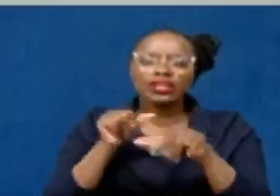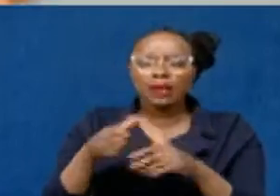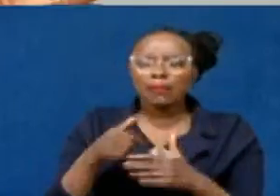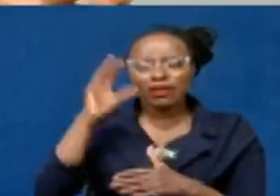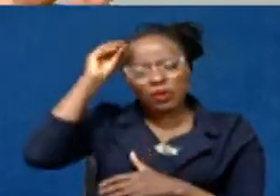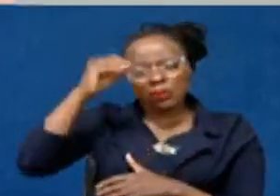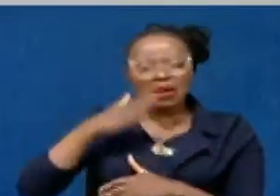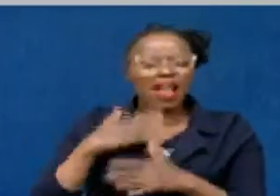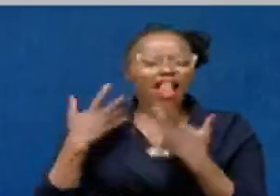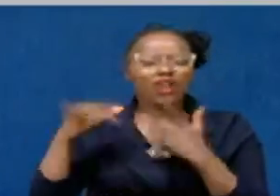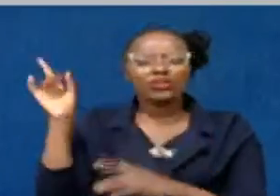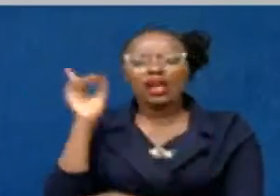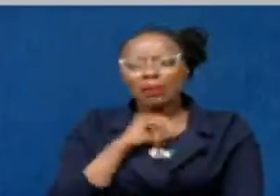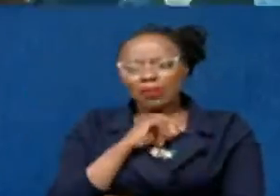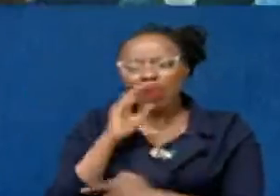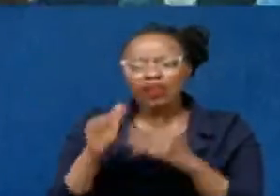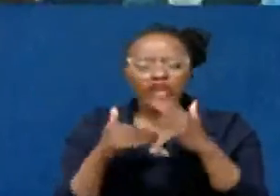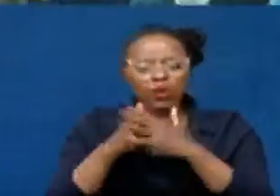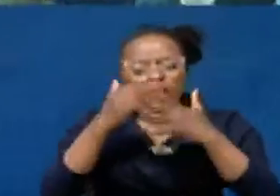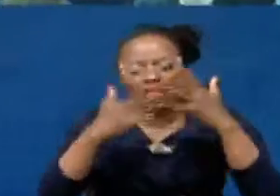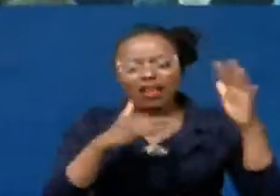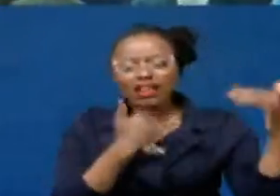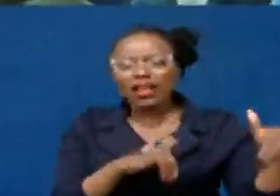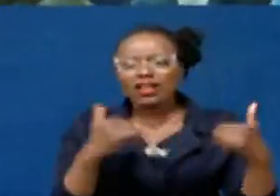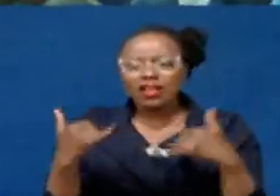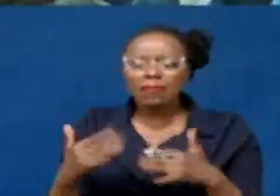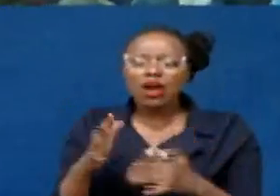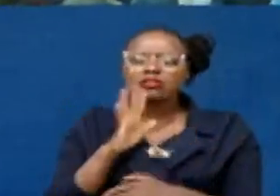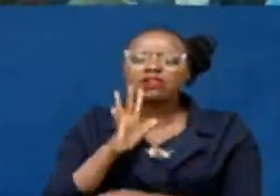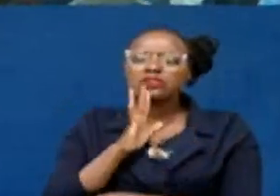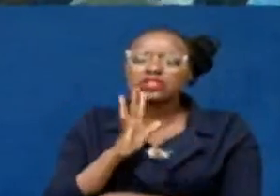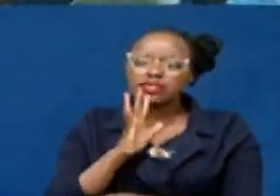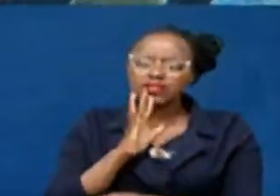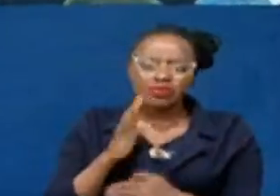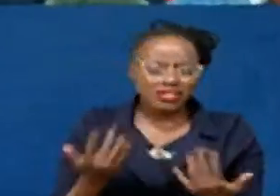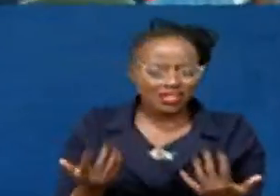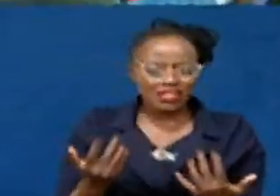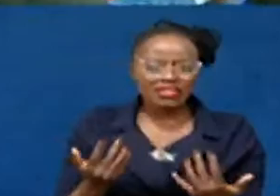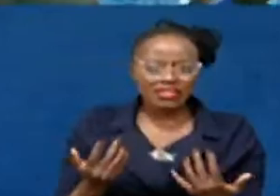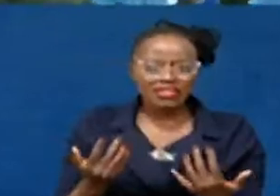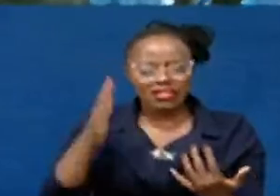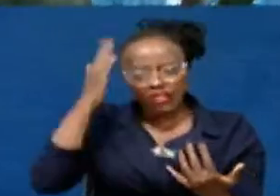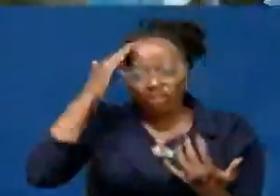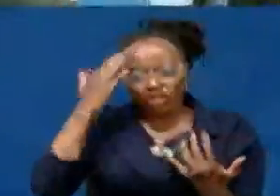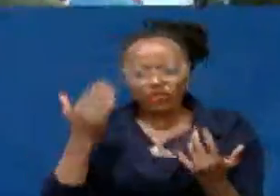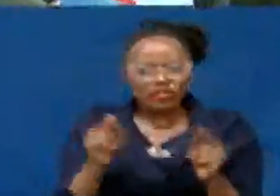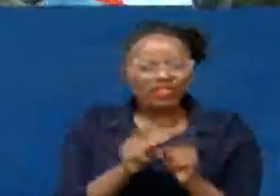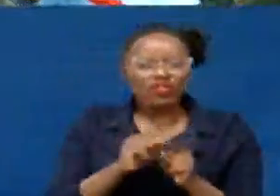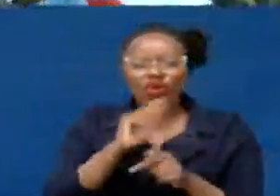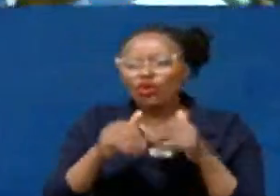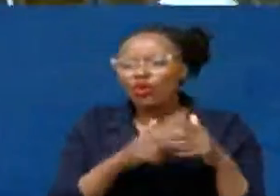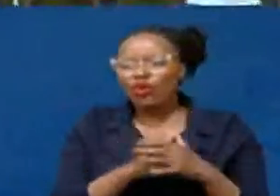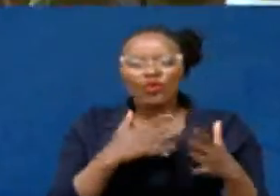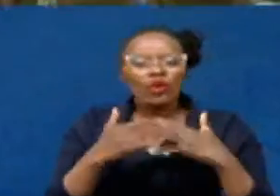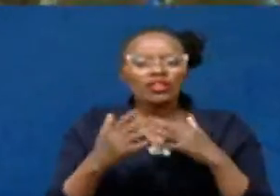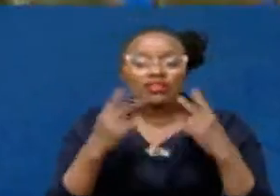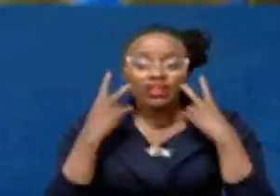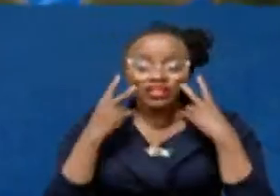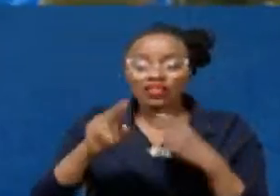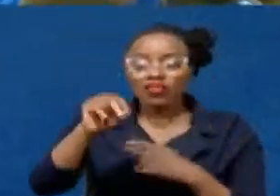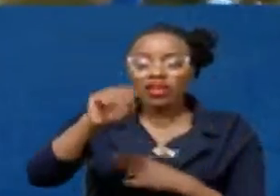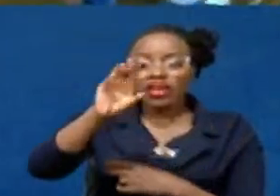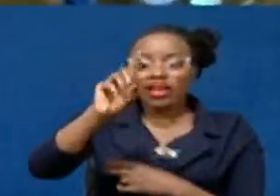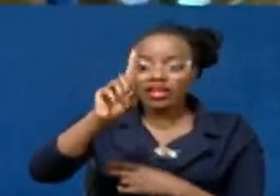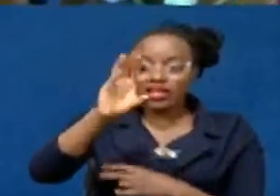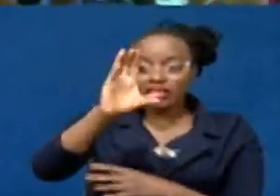my opinion, has just been lost in all the drama, in all the speeches, in all the about the shenanigans that we saw today. So NDC,